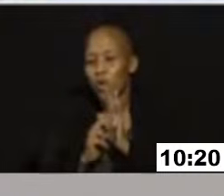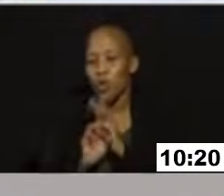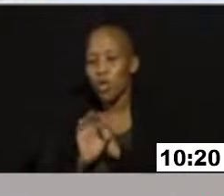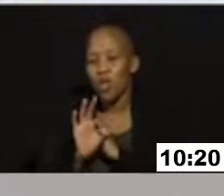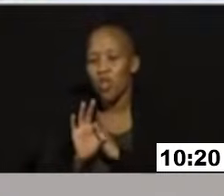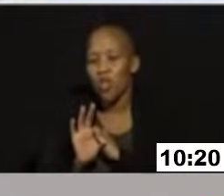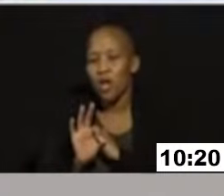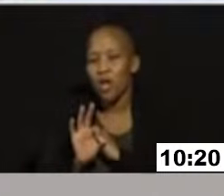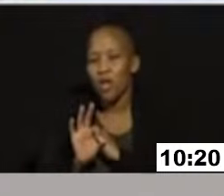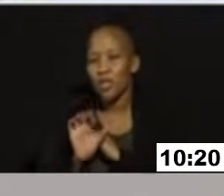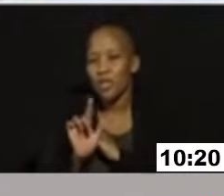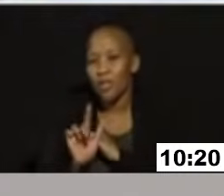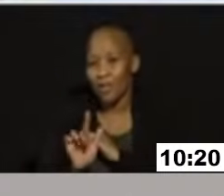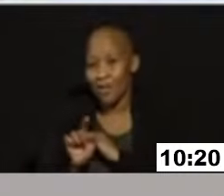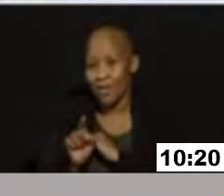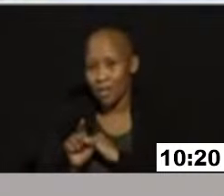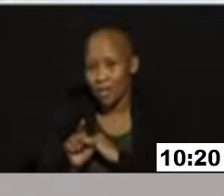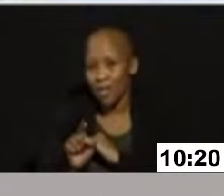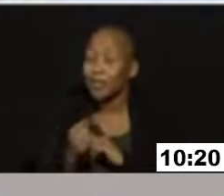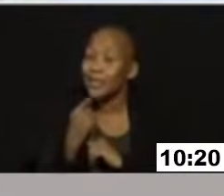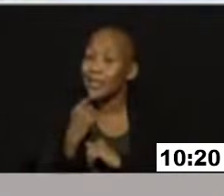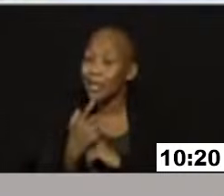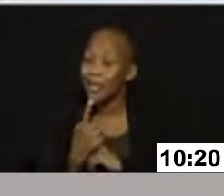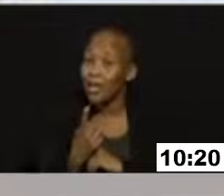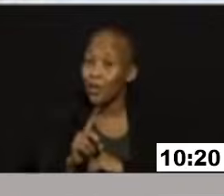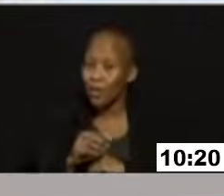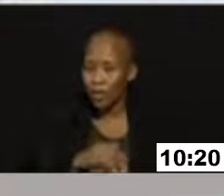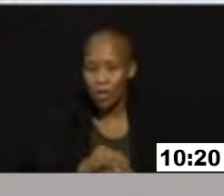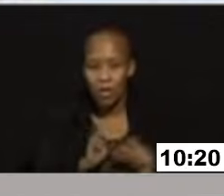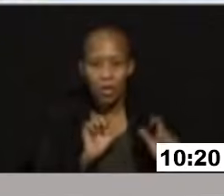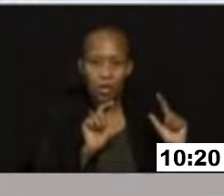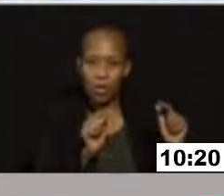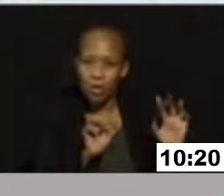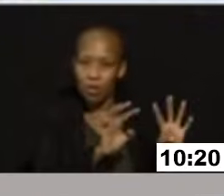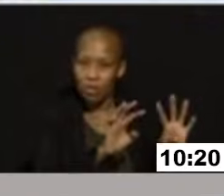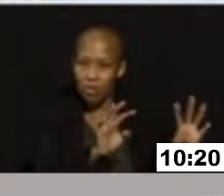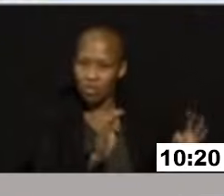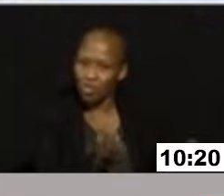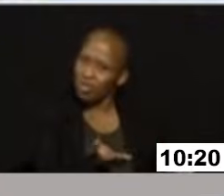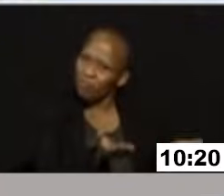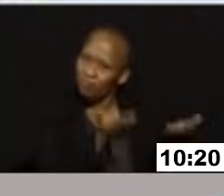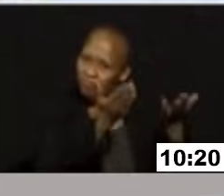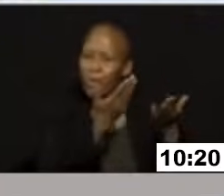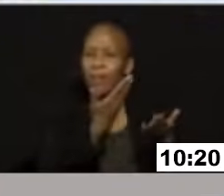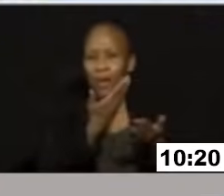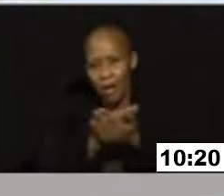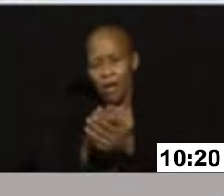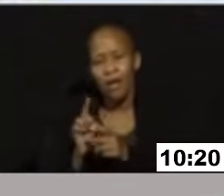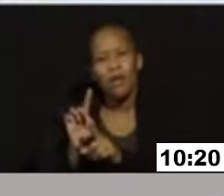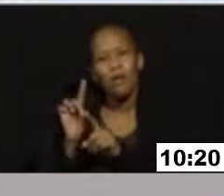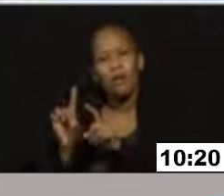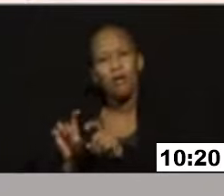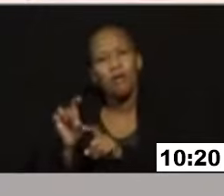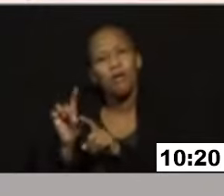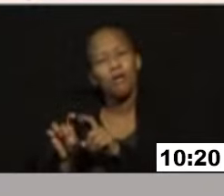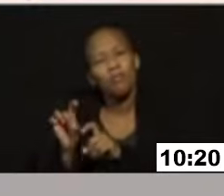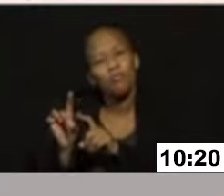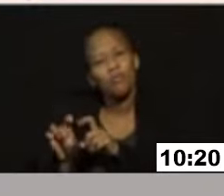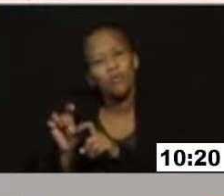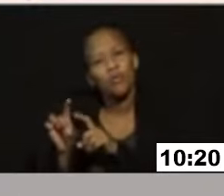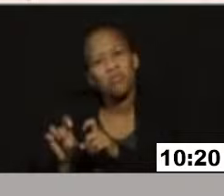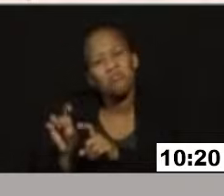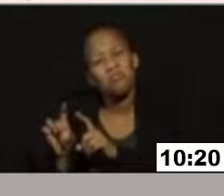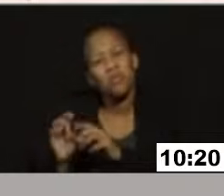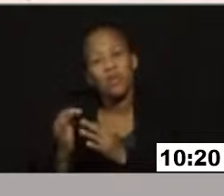3.7 to grant permission to cross-examine when the Commission believes